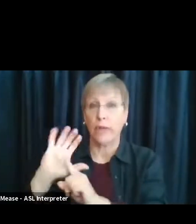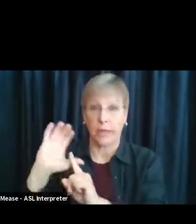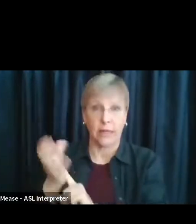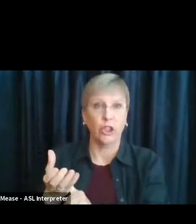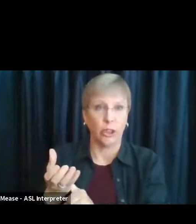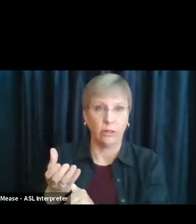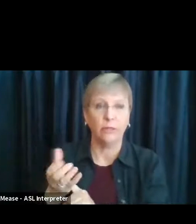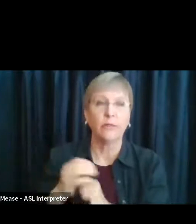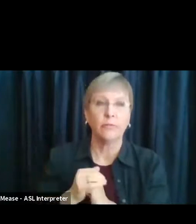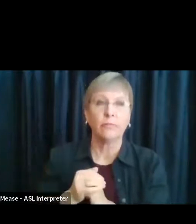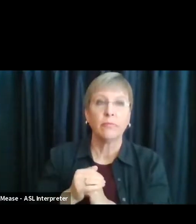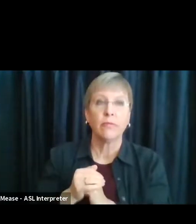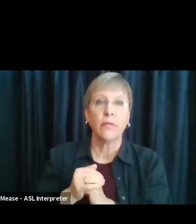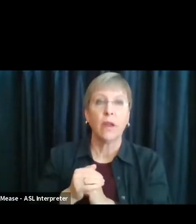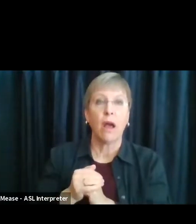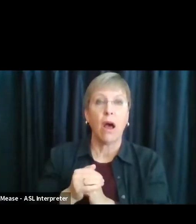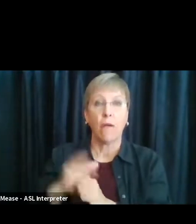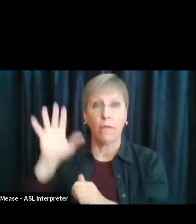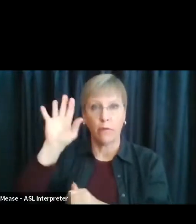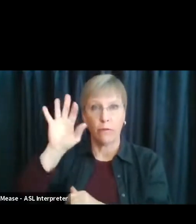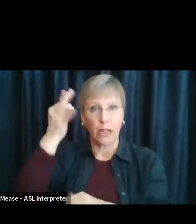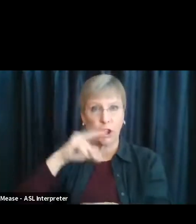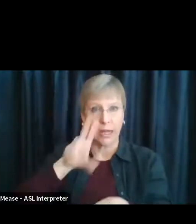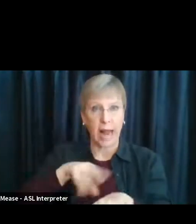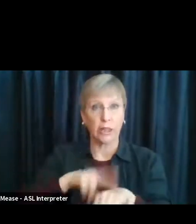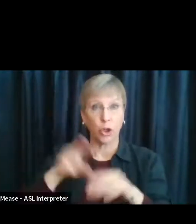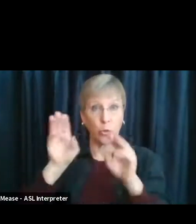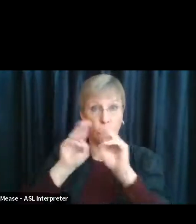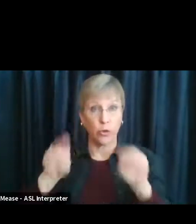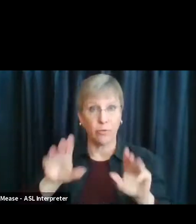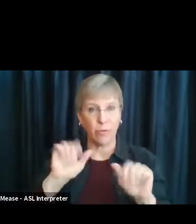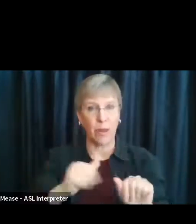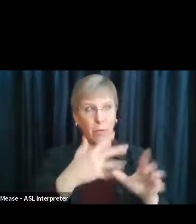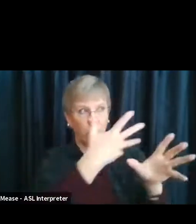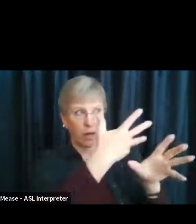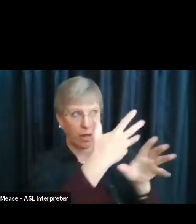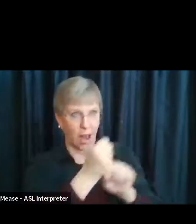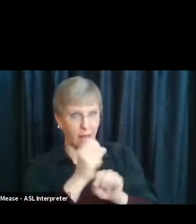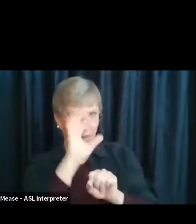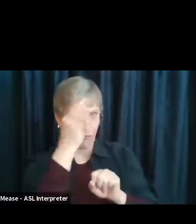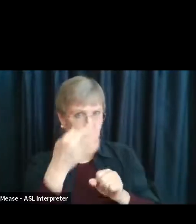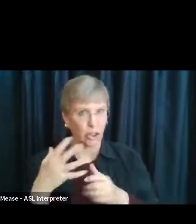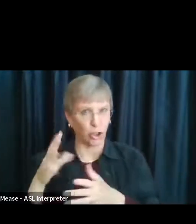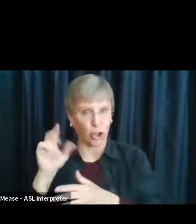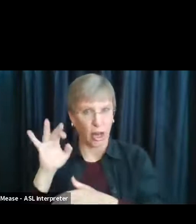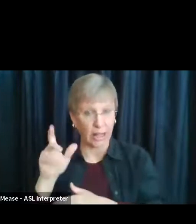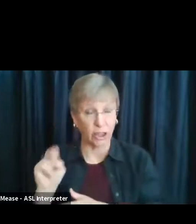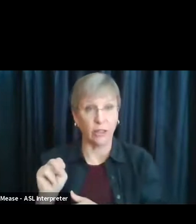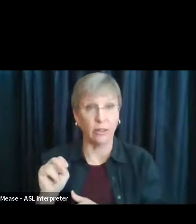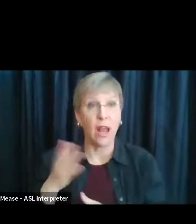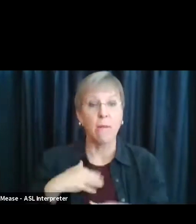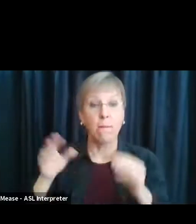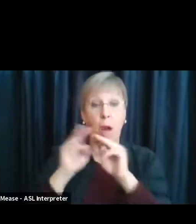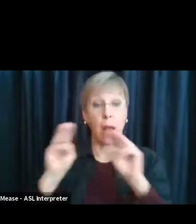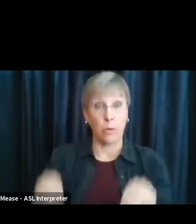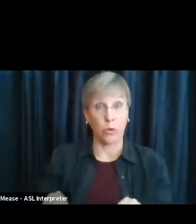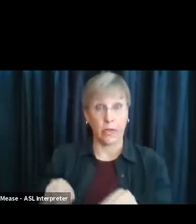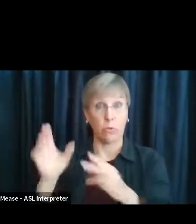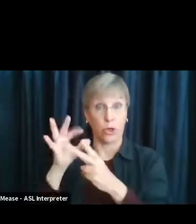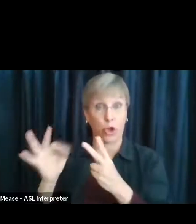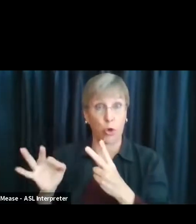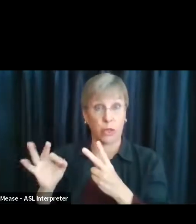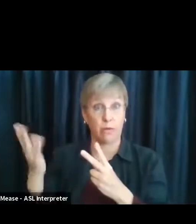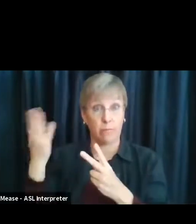conditions of the French national museums to be able to receive the French collections. And my museum was chosen at that